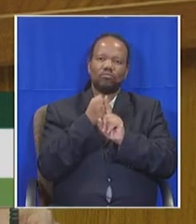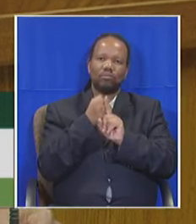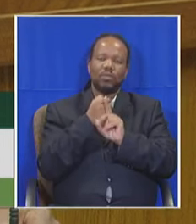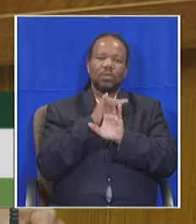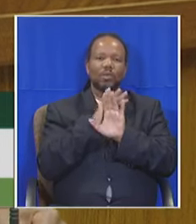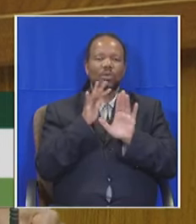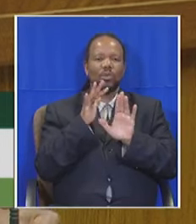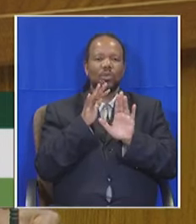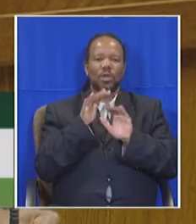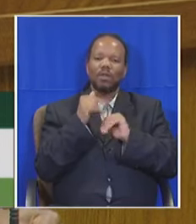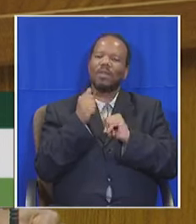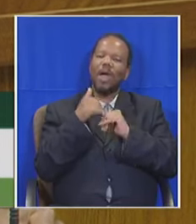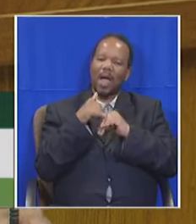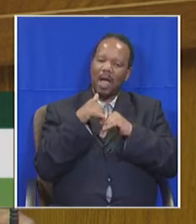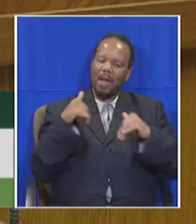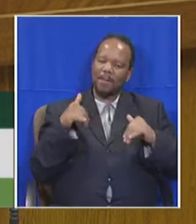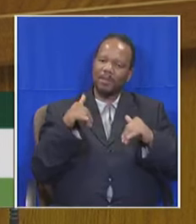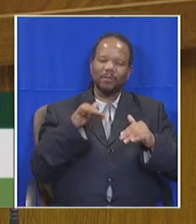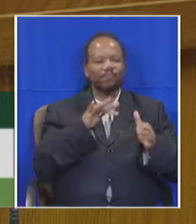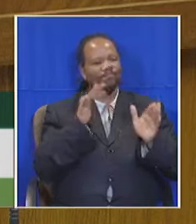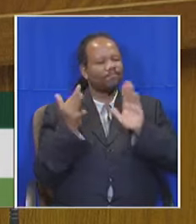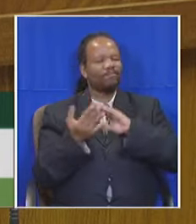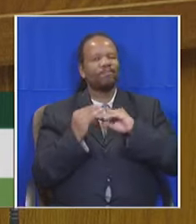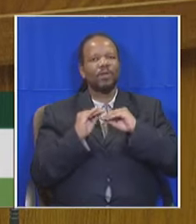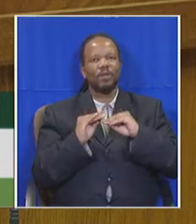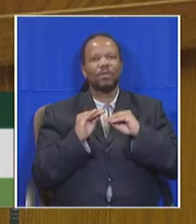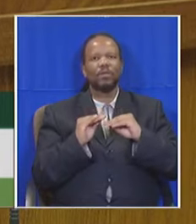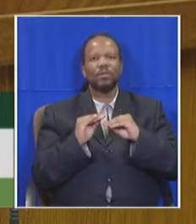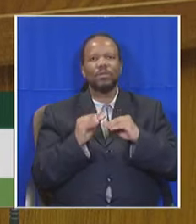the discriminatory apartheid education system. Who